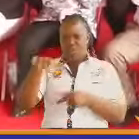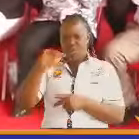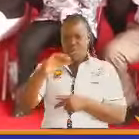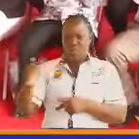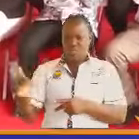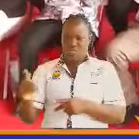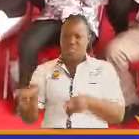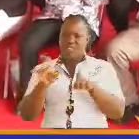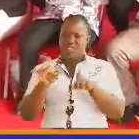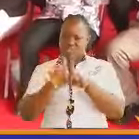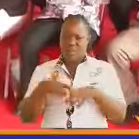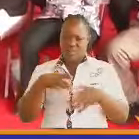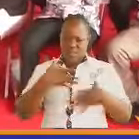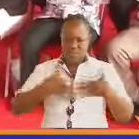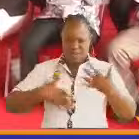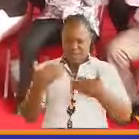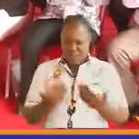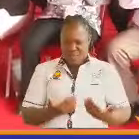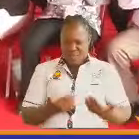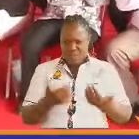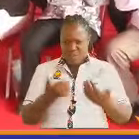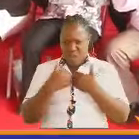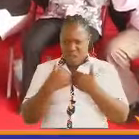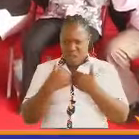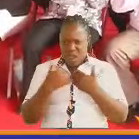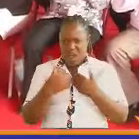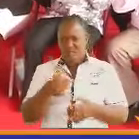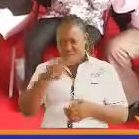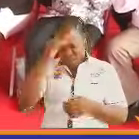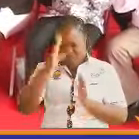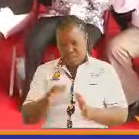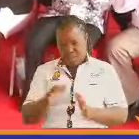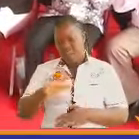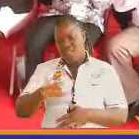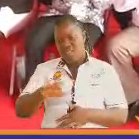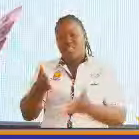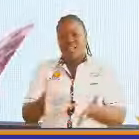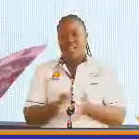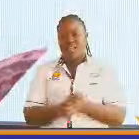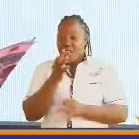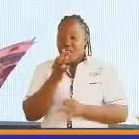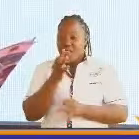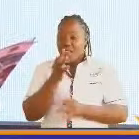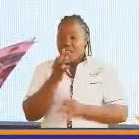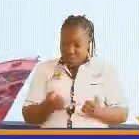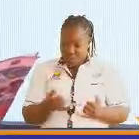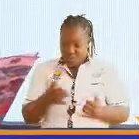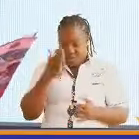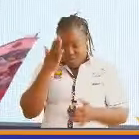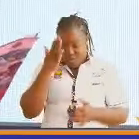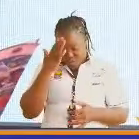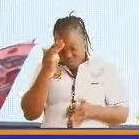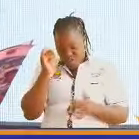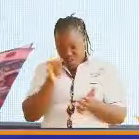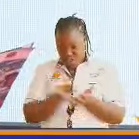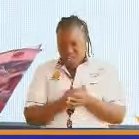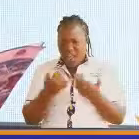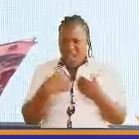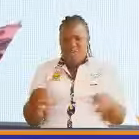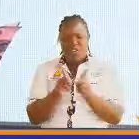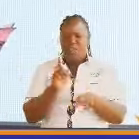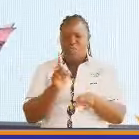very, very happy to have the governors present here with us. So if I invite you, please just know that we have a very short